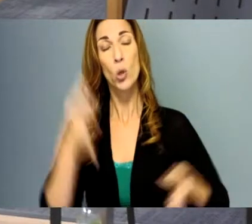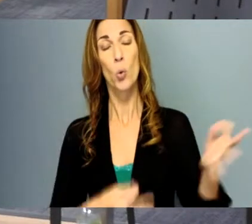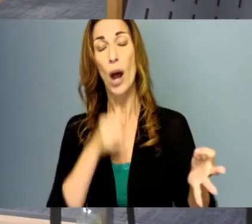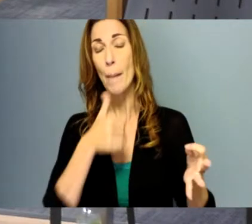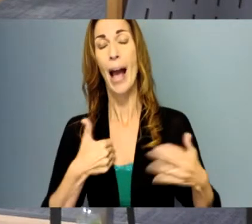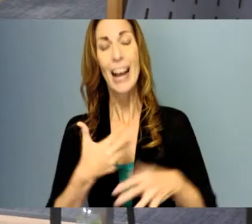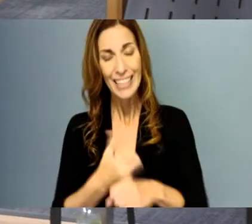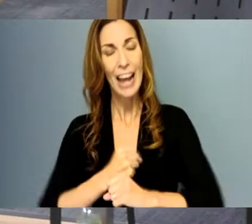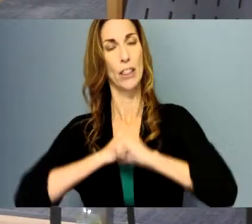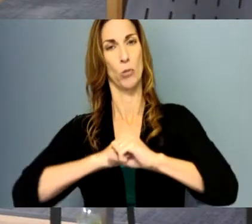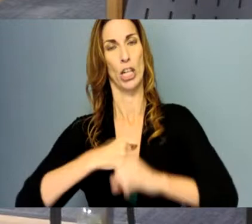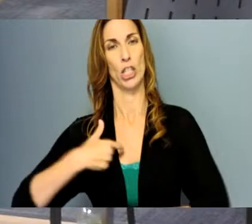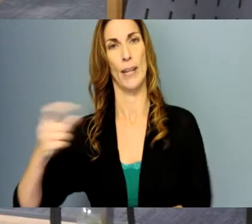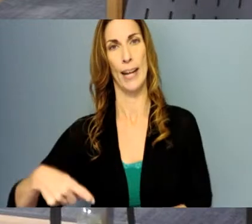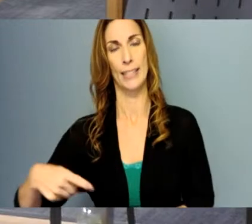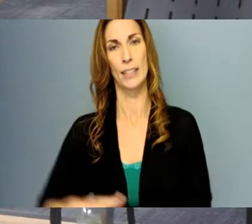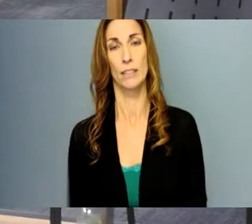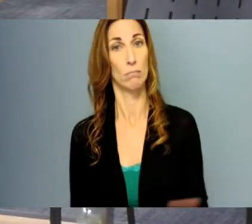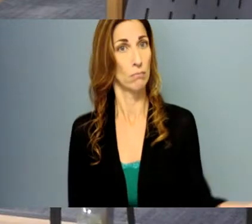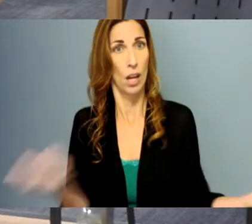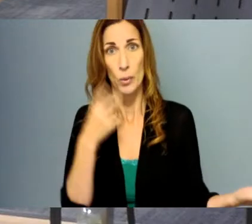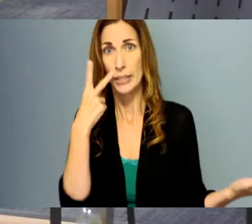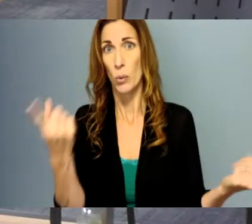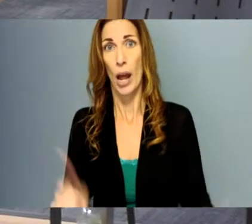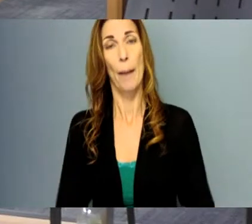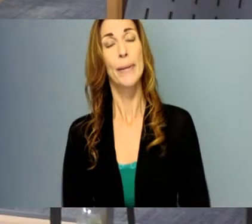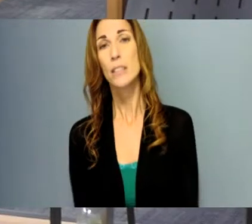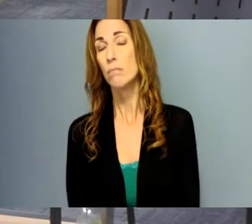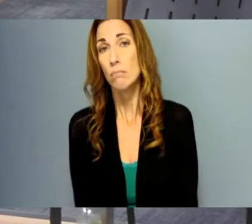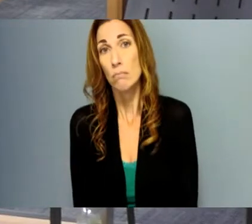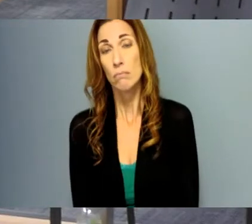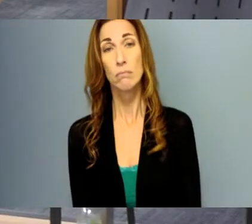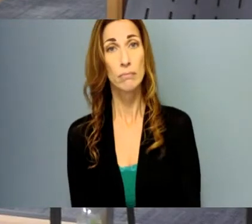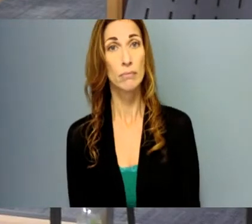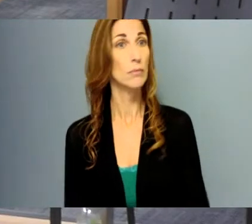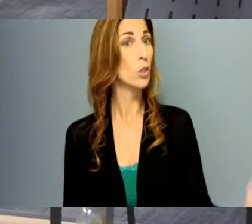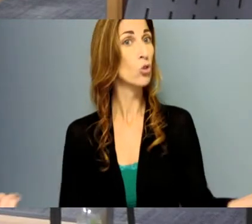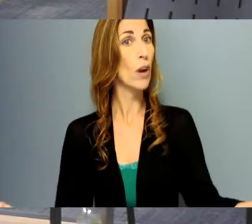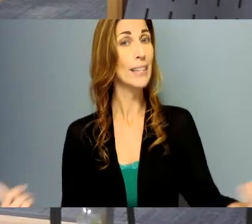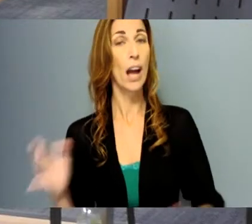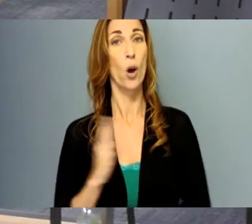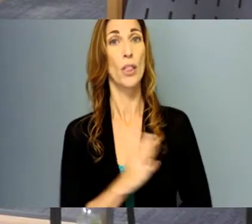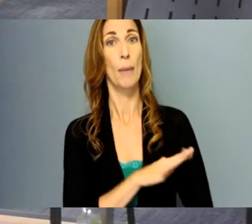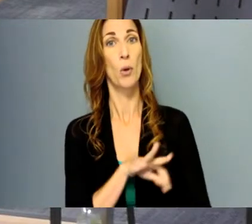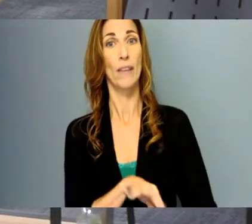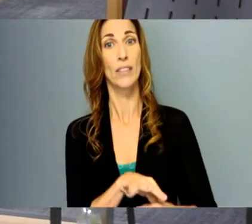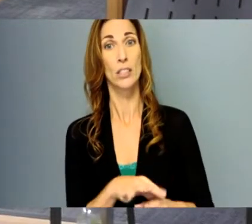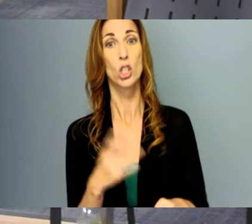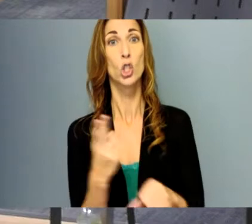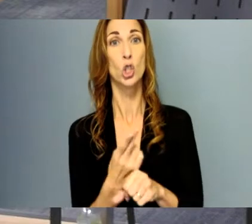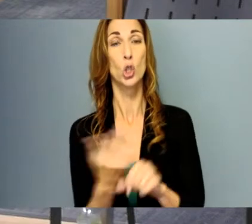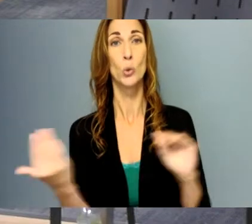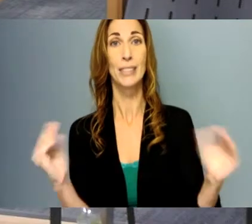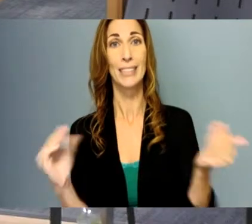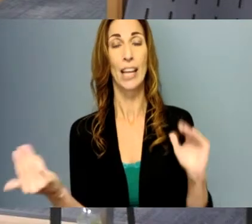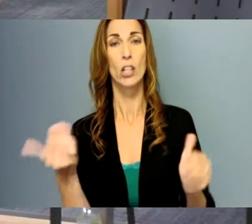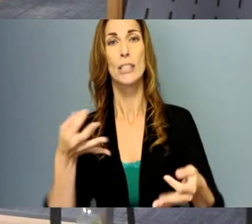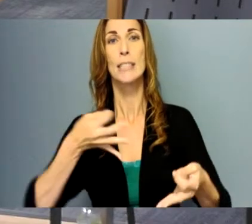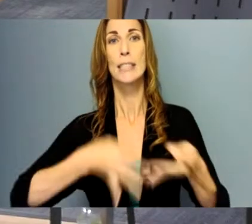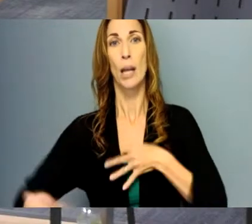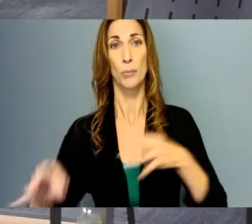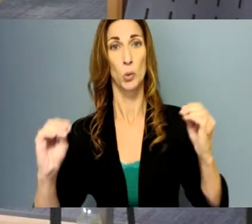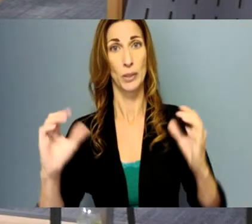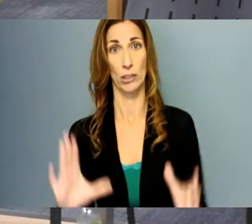protection. And we'll see what happens. And right now, the Board of Elections, to use an analogy, is substitute